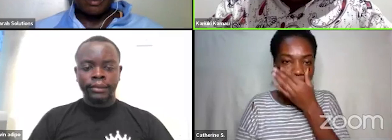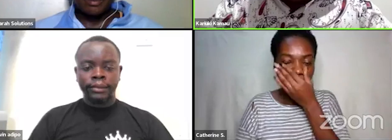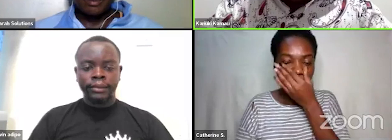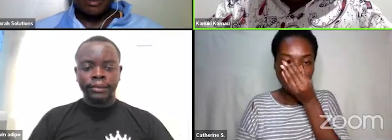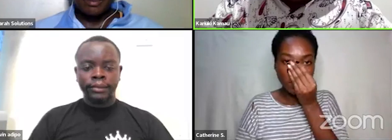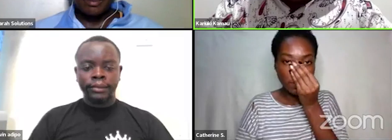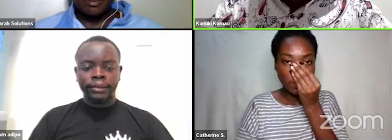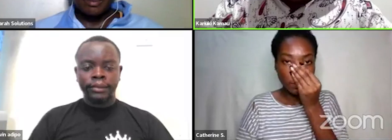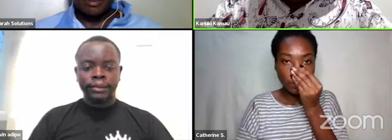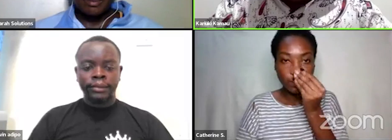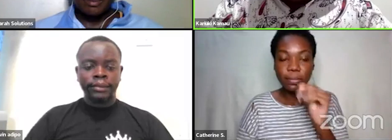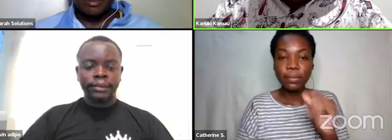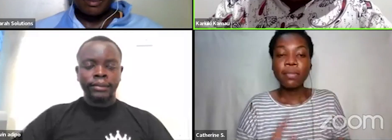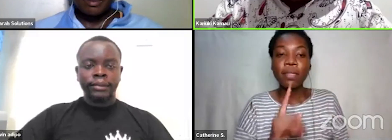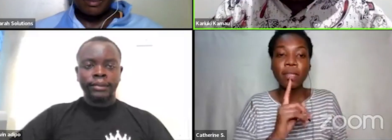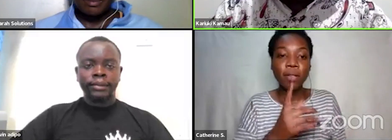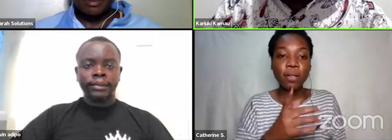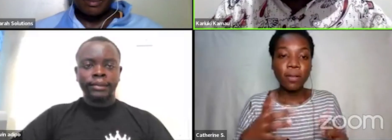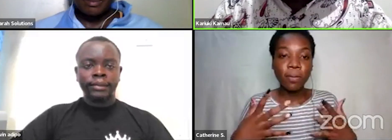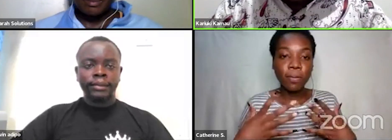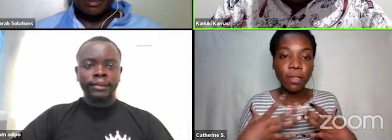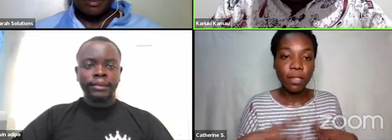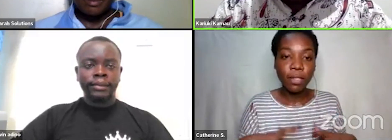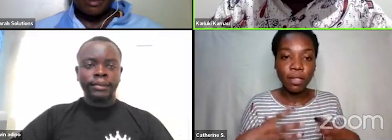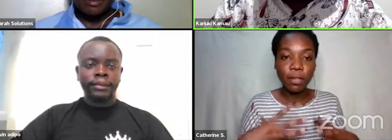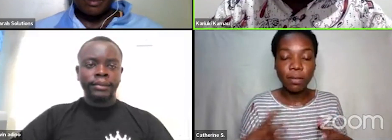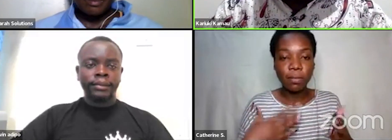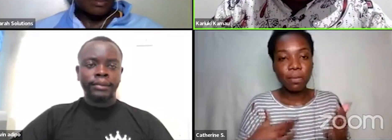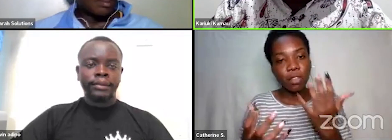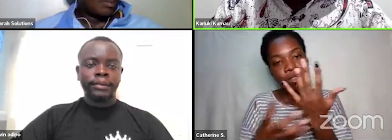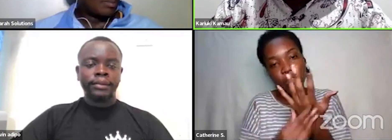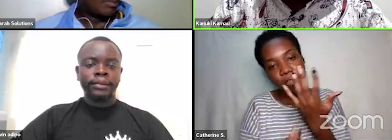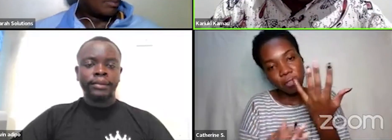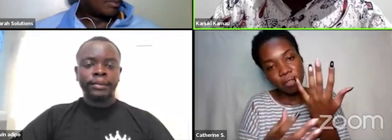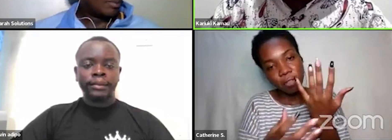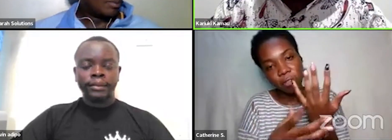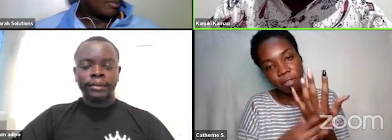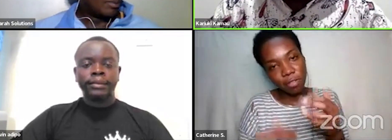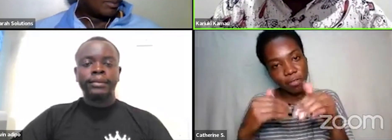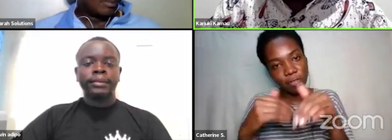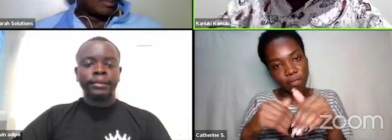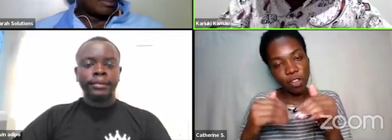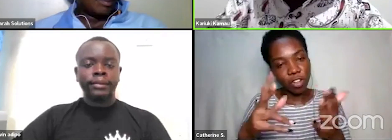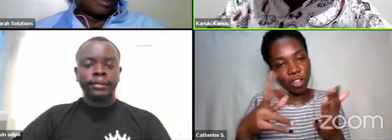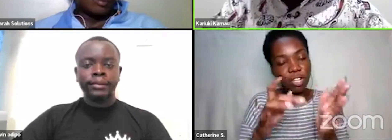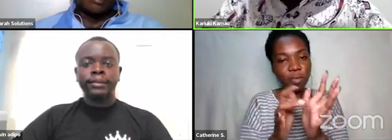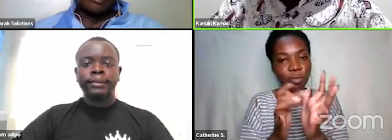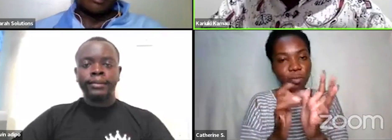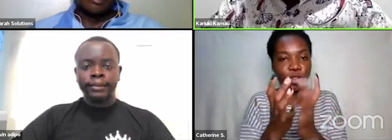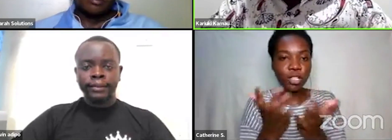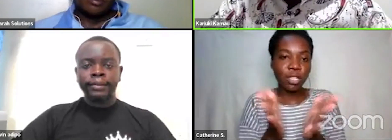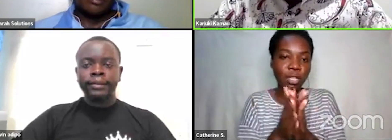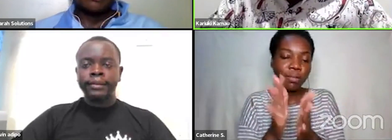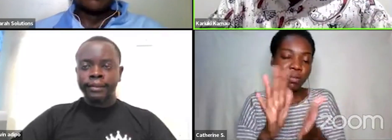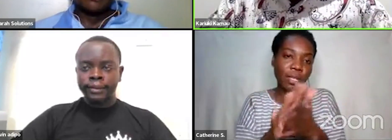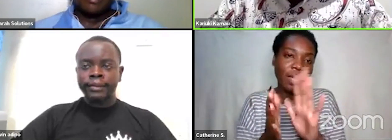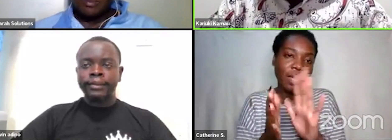successful people. I emulate, I follow, I read their books, I listen to them, and they have become my inspiration.